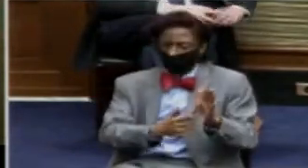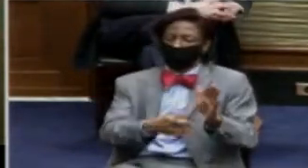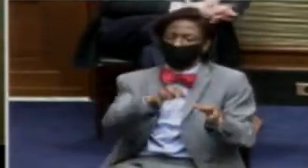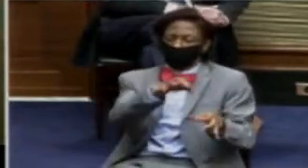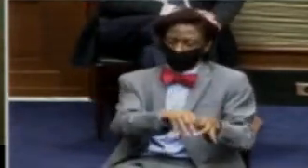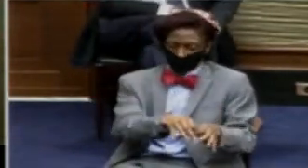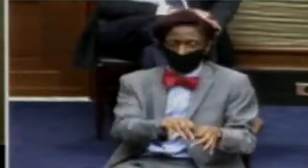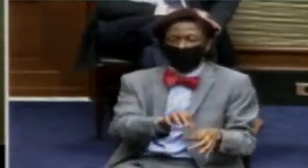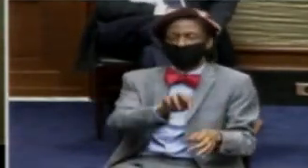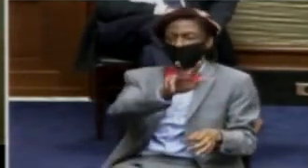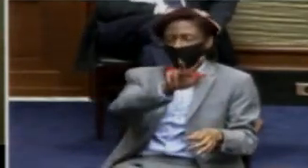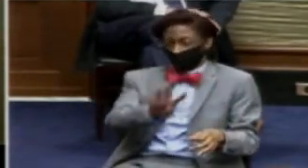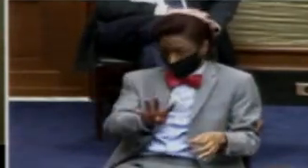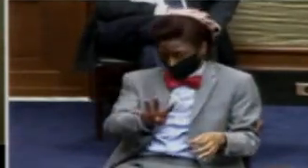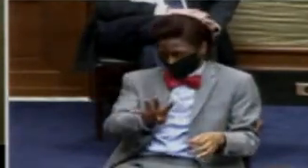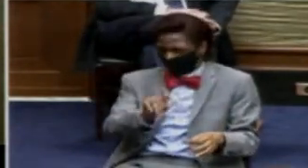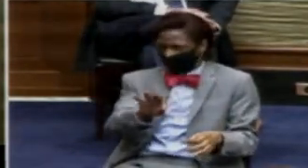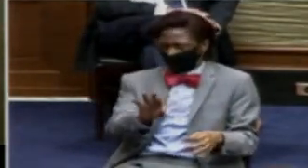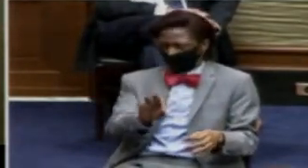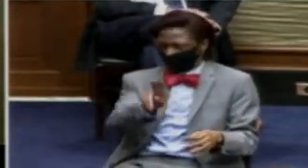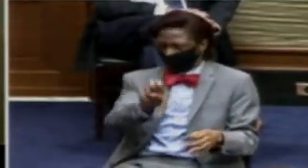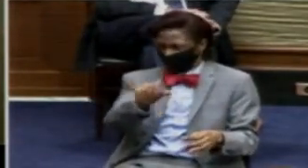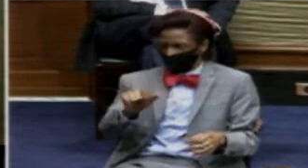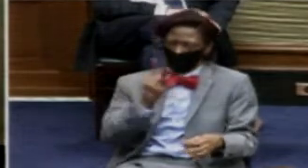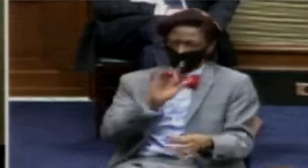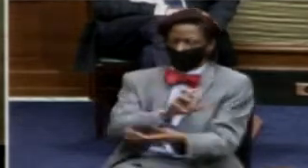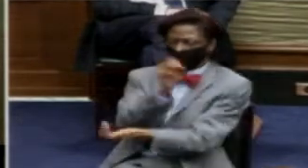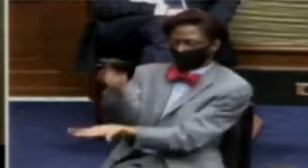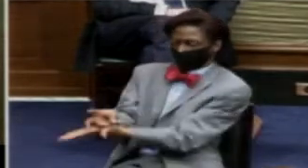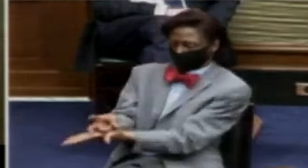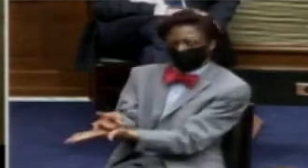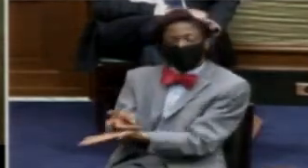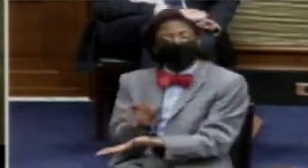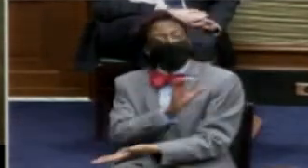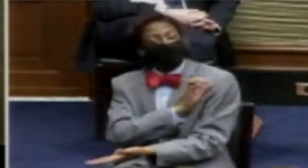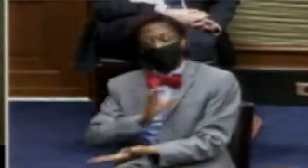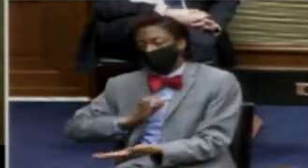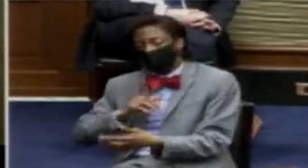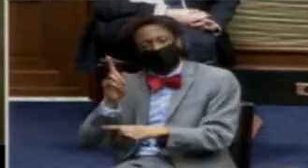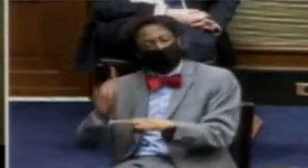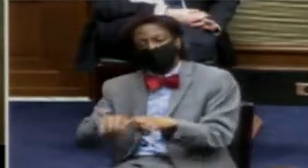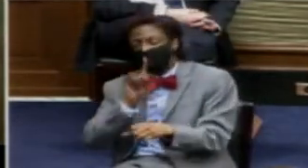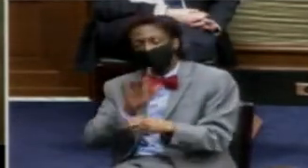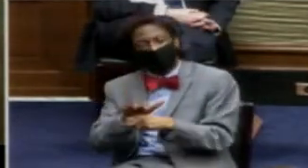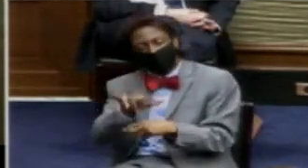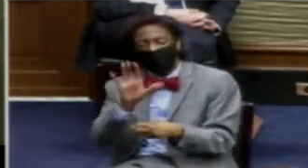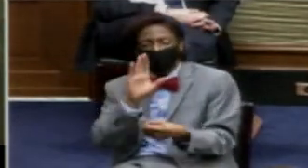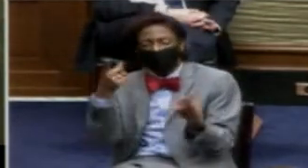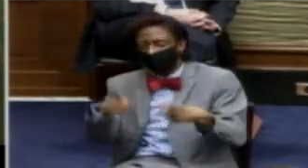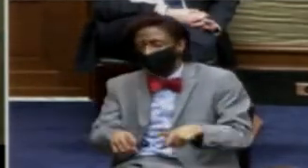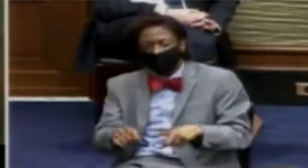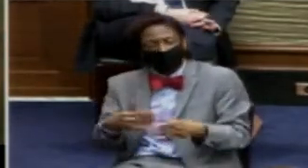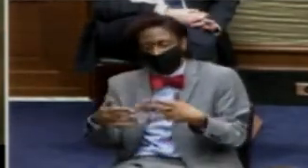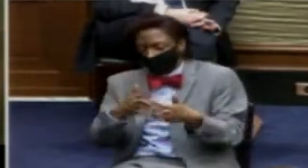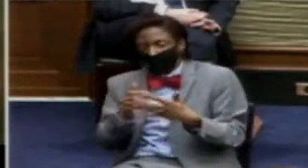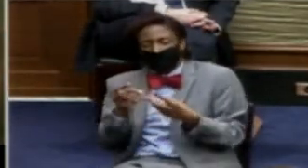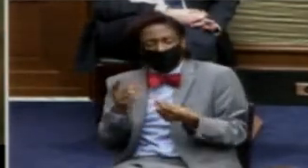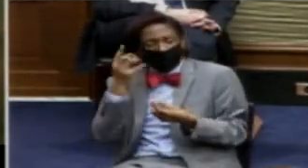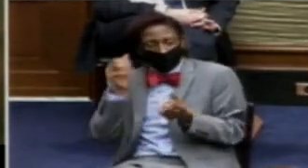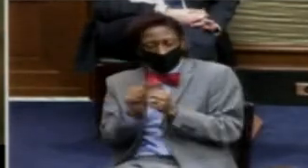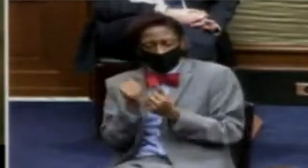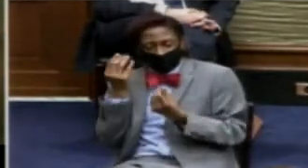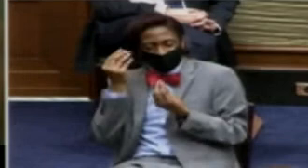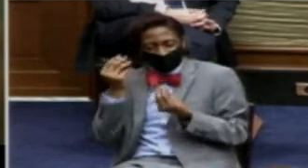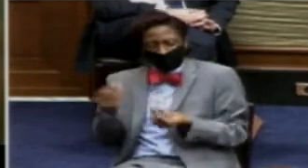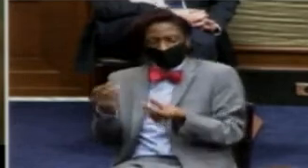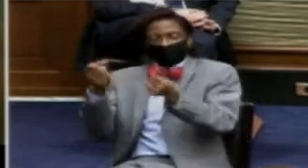new constitutional amendment. Congress, of course, cannot guarantee that that will happen, even with the expedited consideration of the bill to do